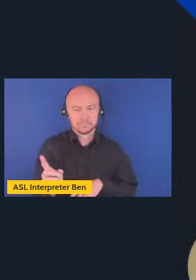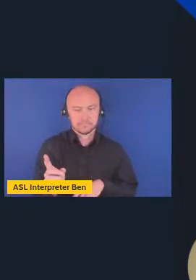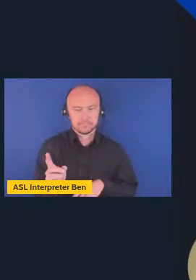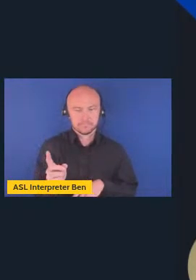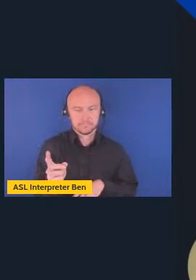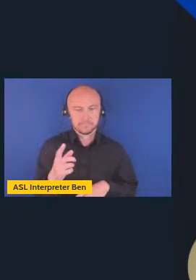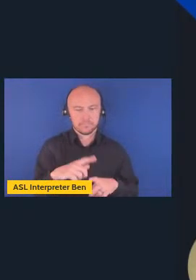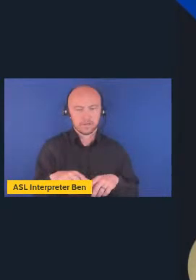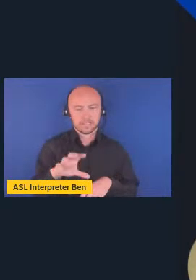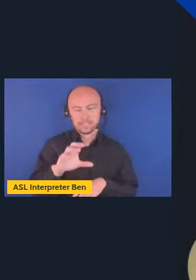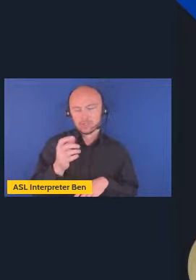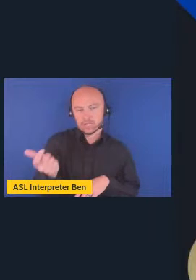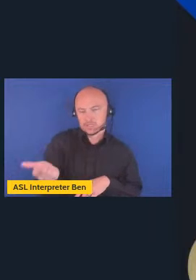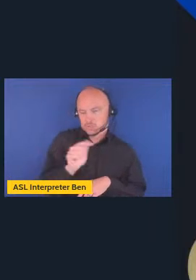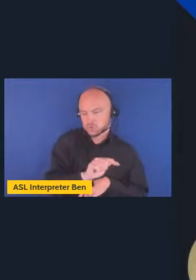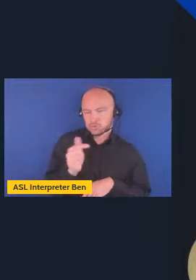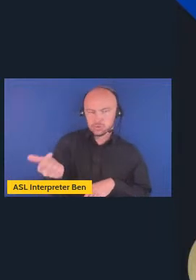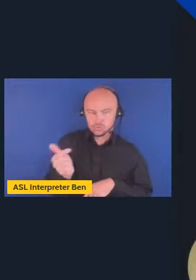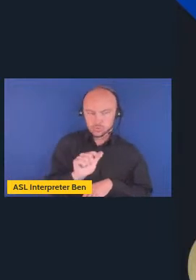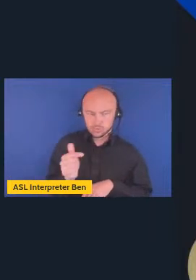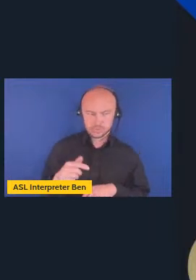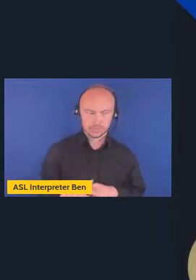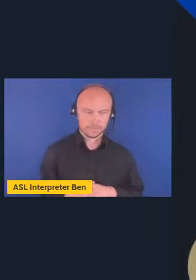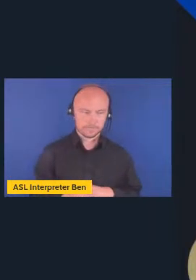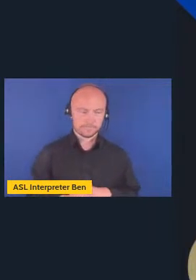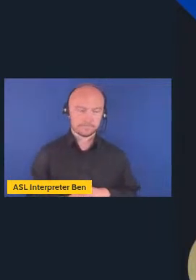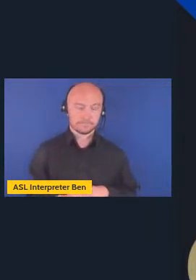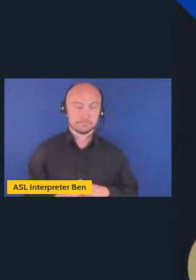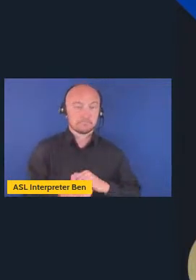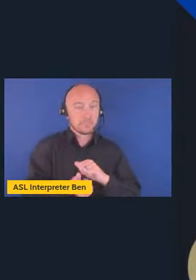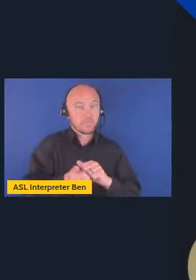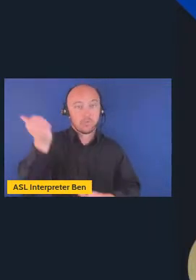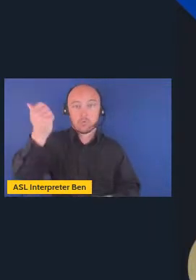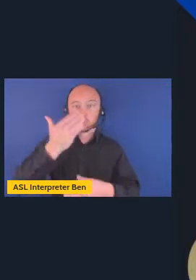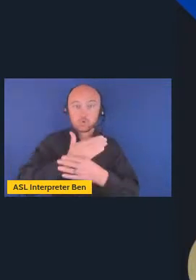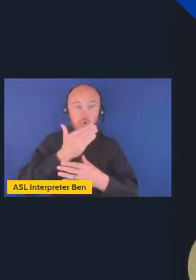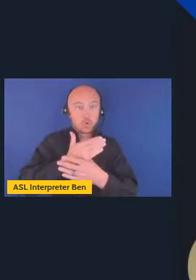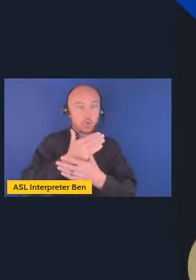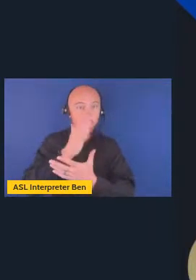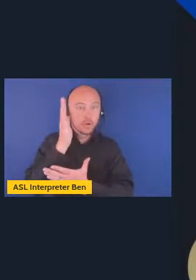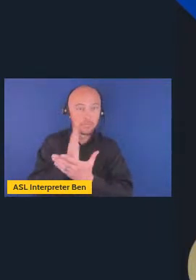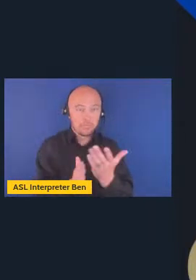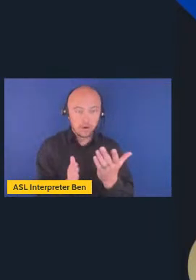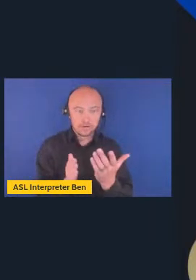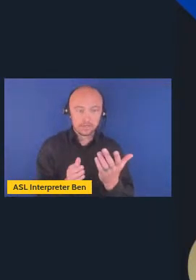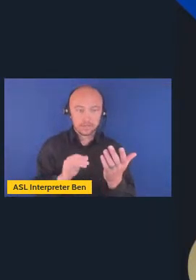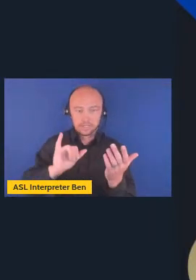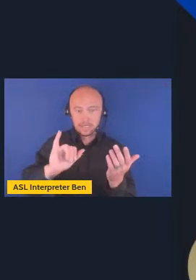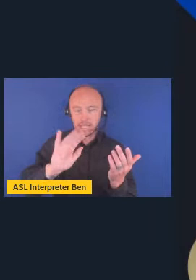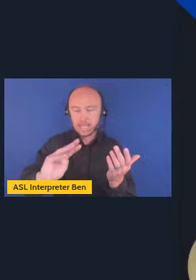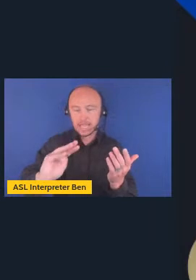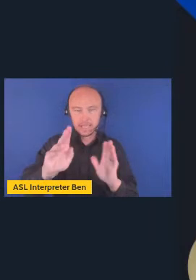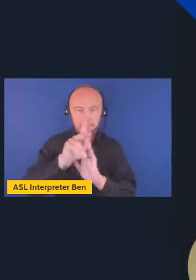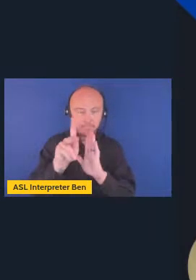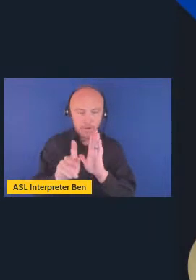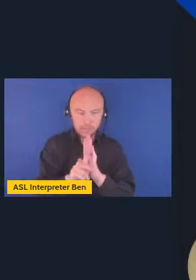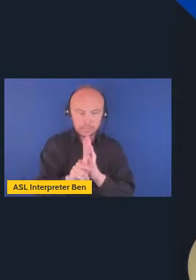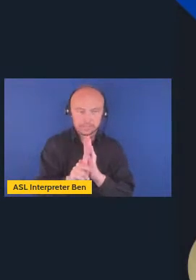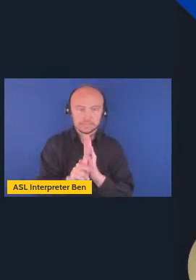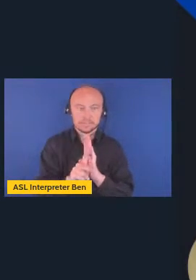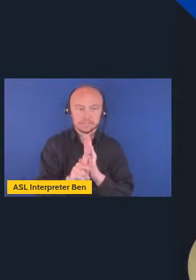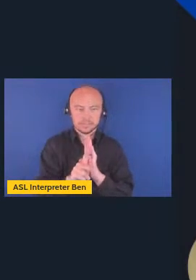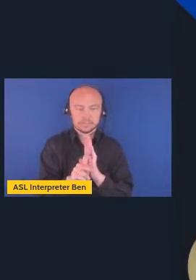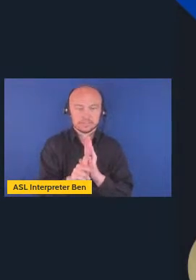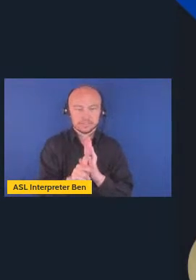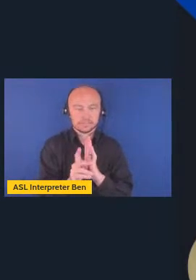switching. Yeah, and then probably the most annoying part was the IAM policies. There were